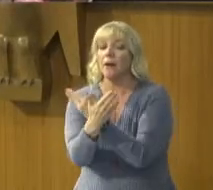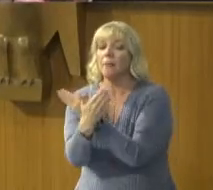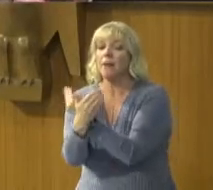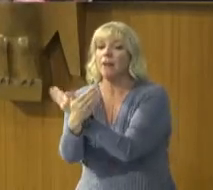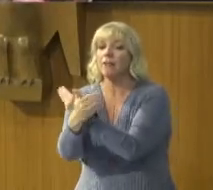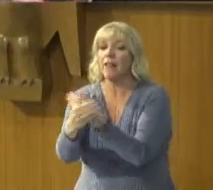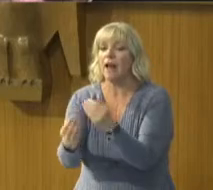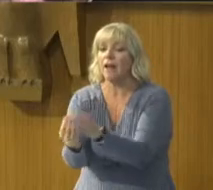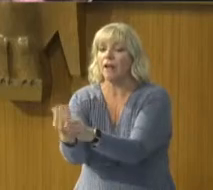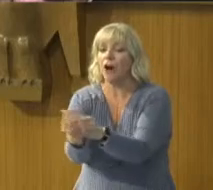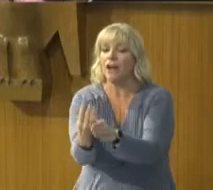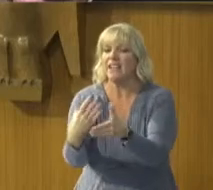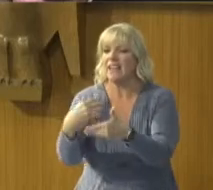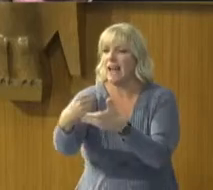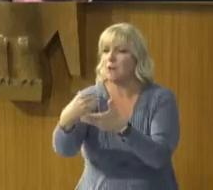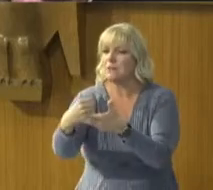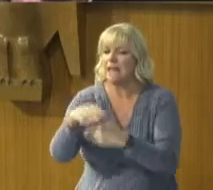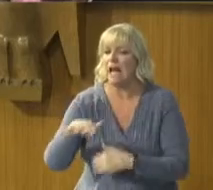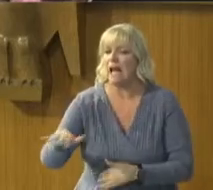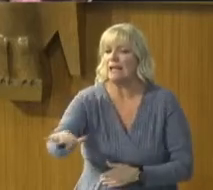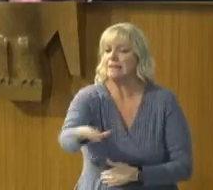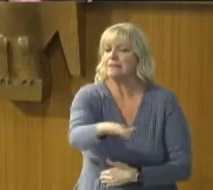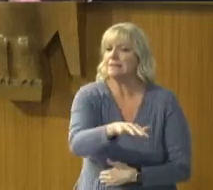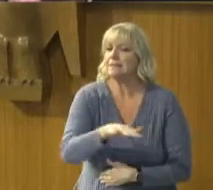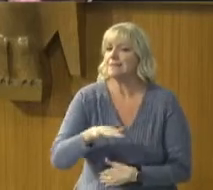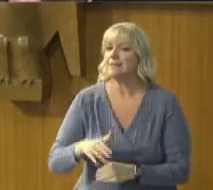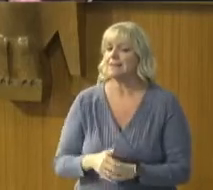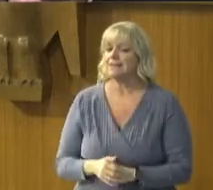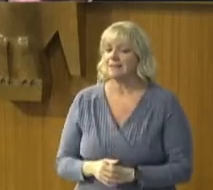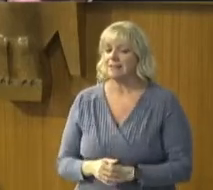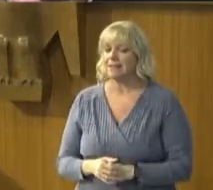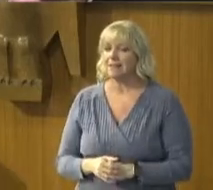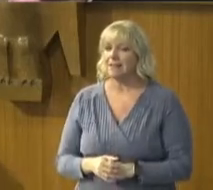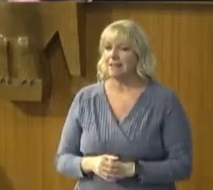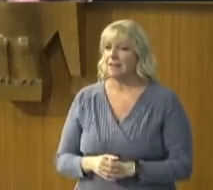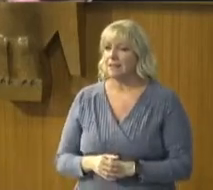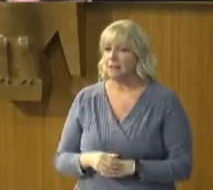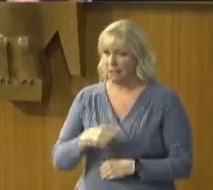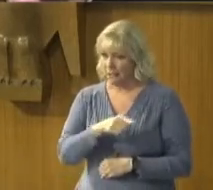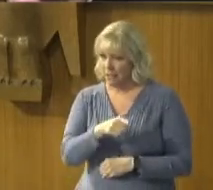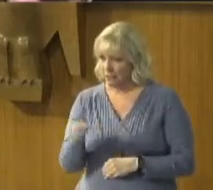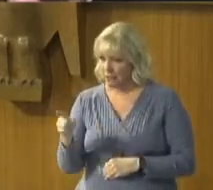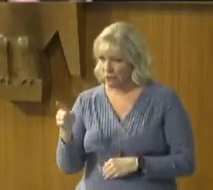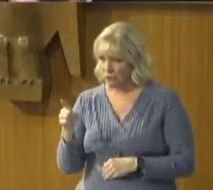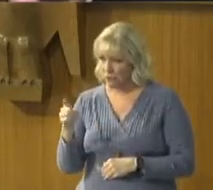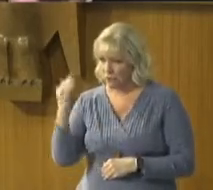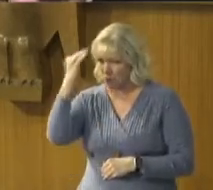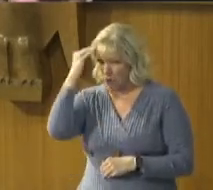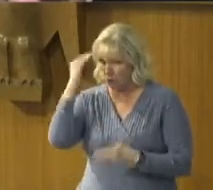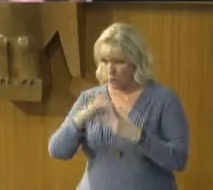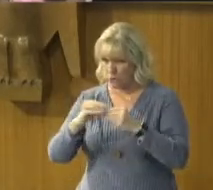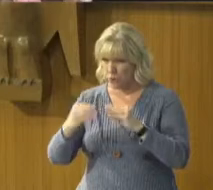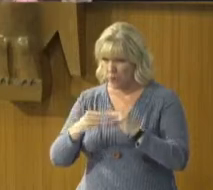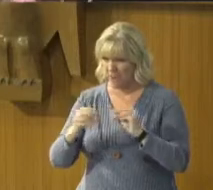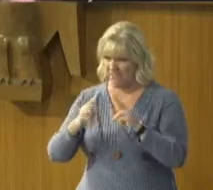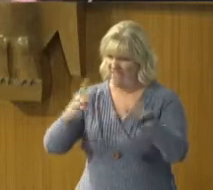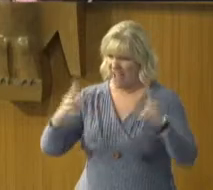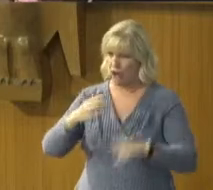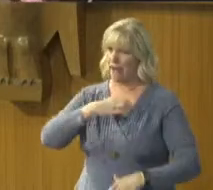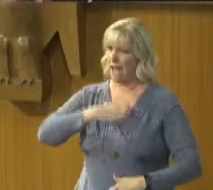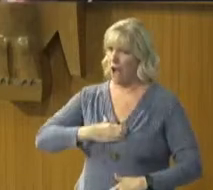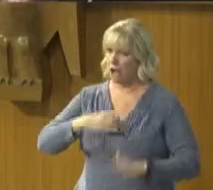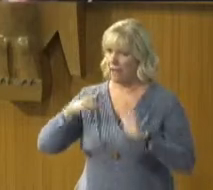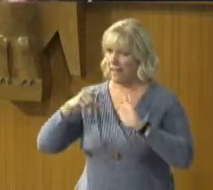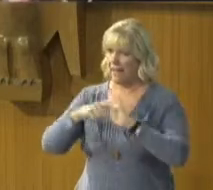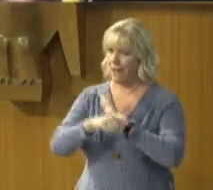outside in my complex. And has anyone ever heard the story of the very hungry caterpillar? Yeah.